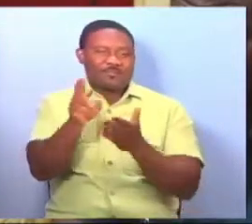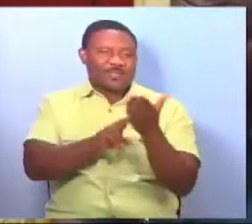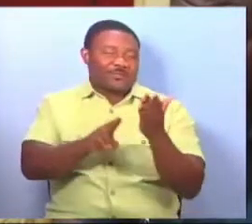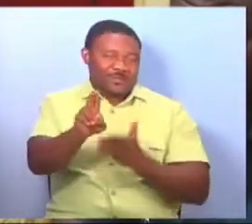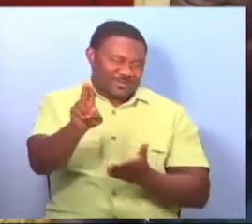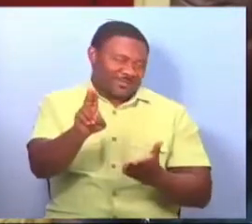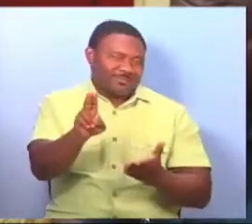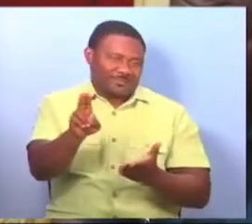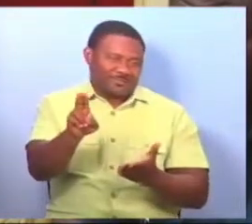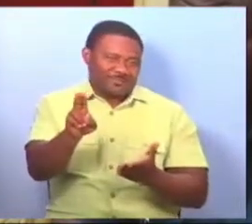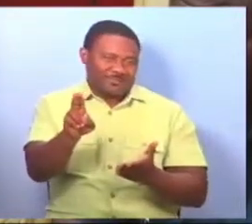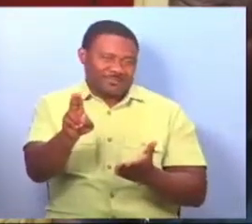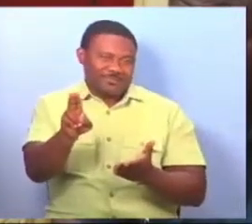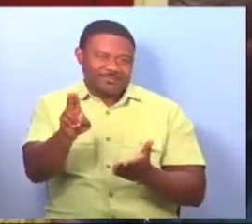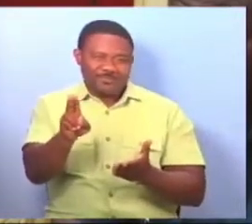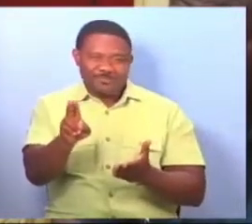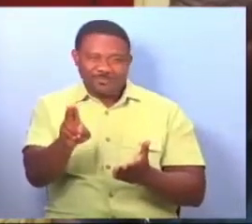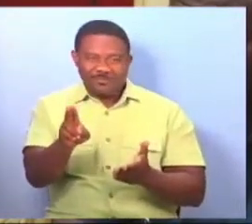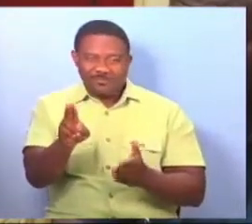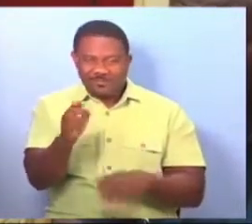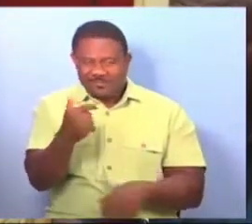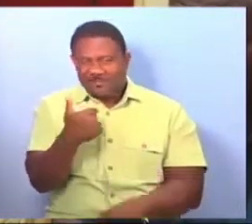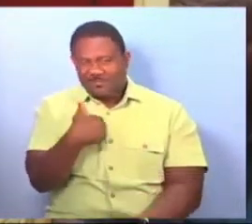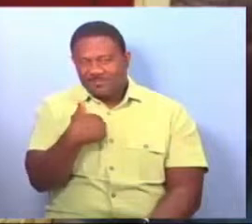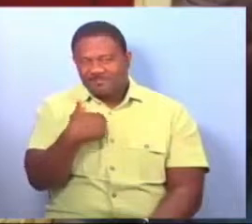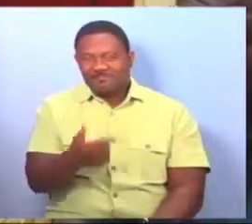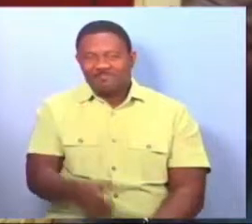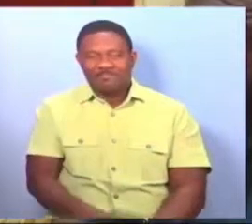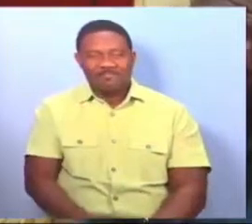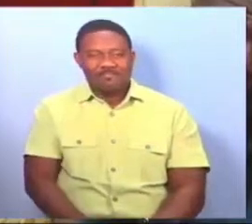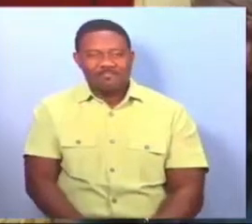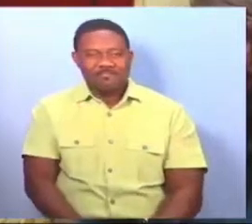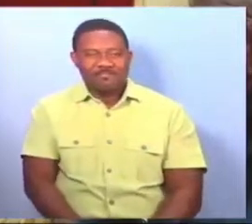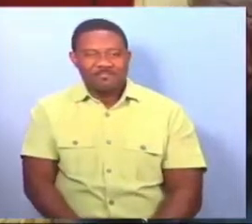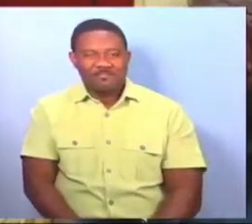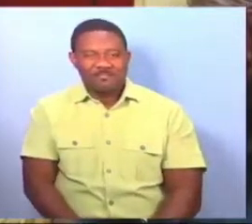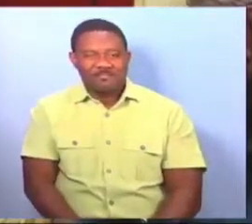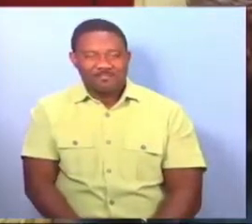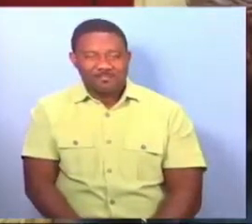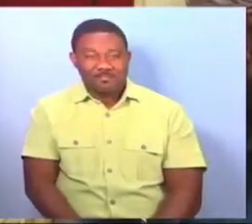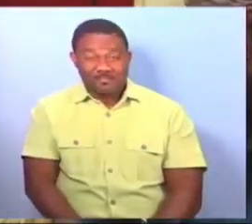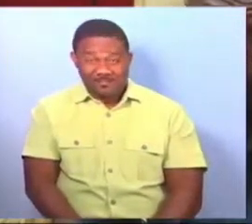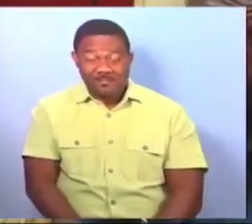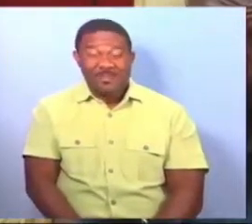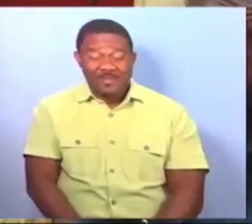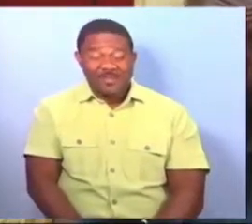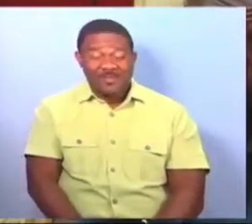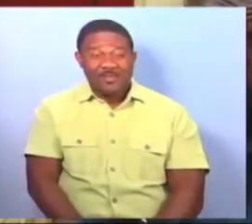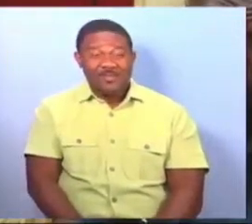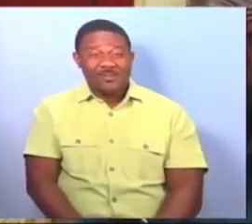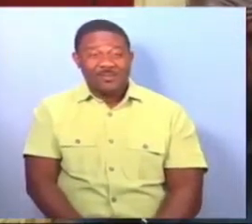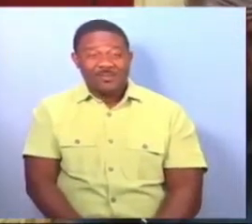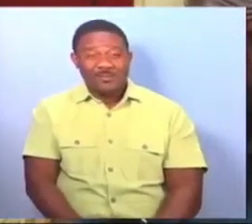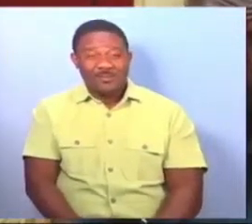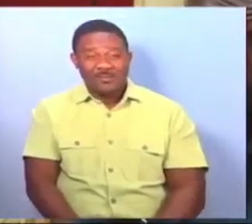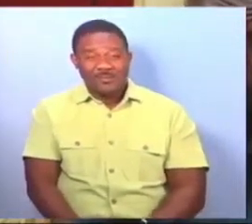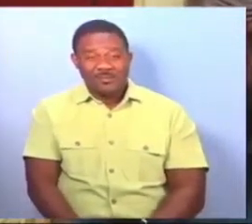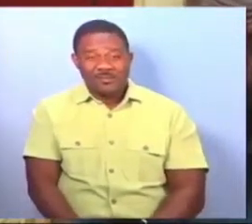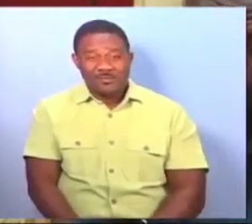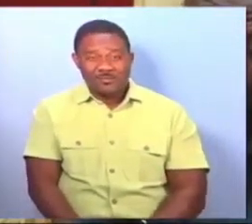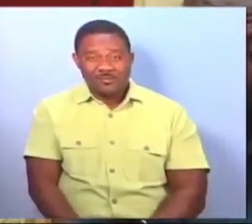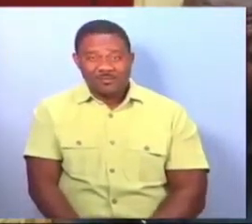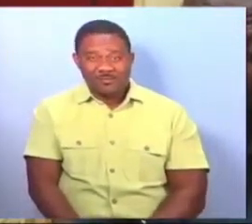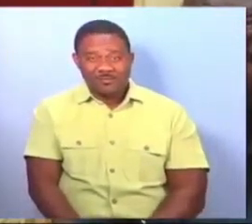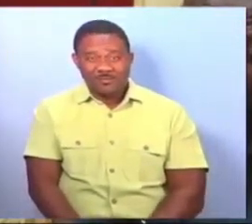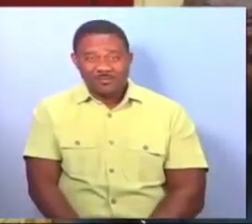Science and Technology. And therefore, we are, yes, technical